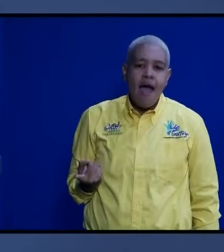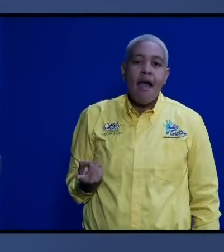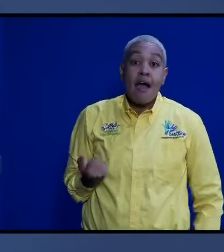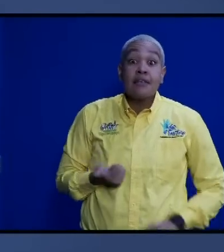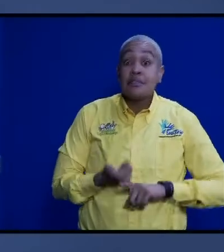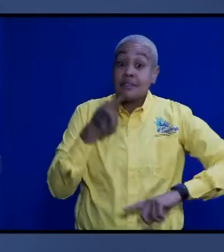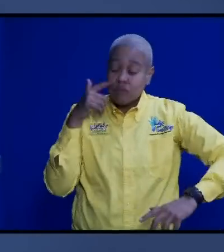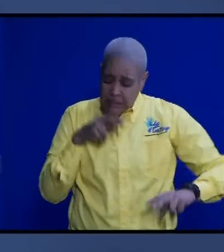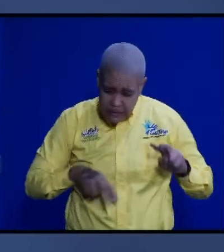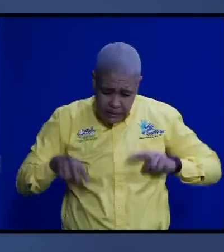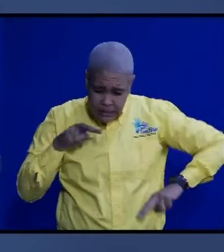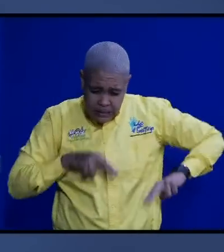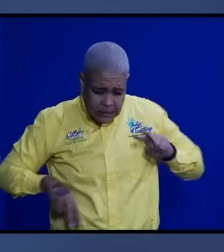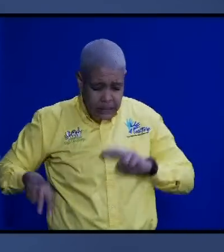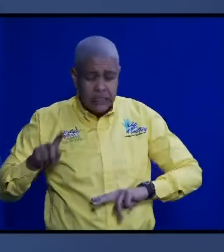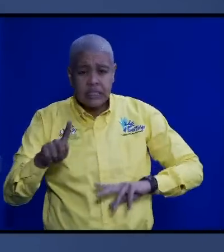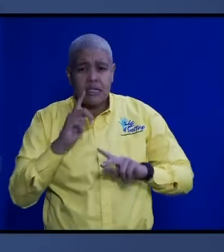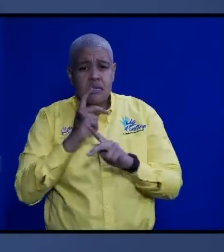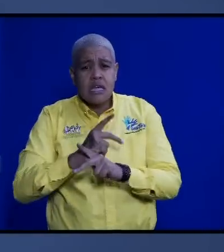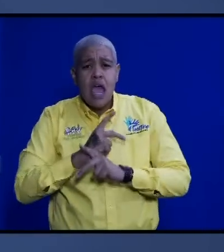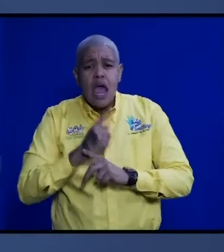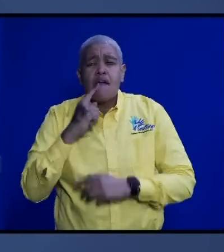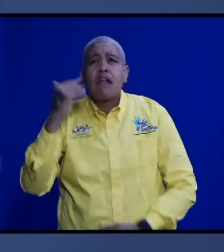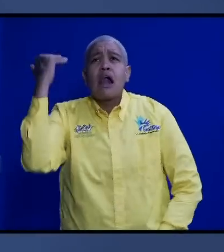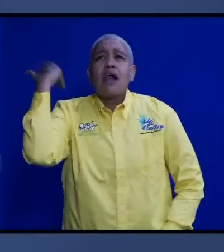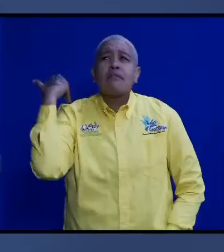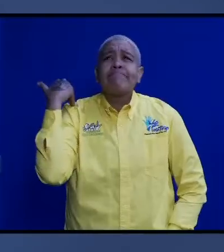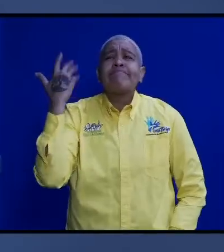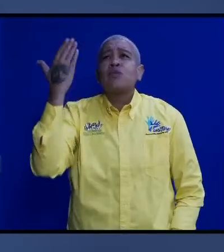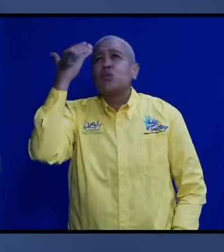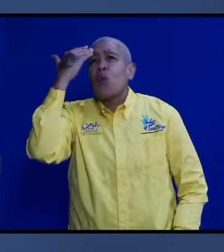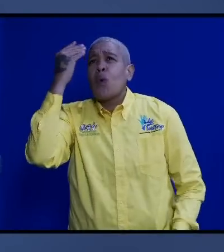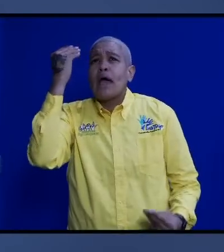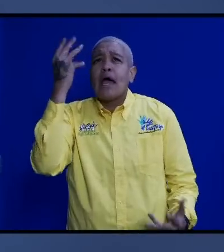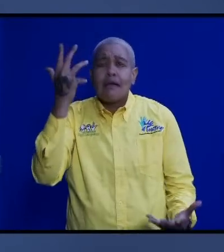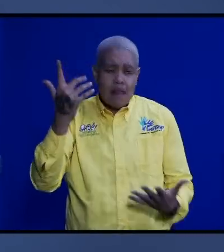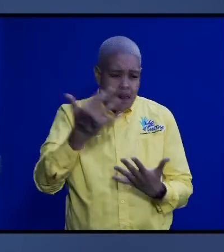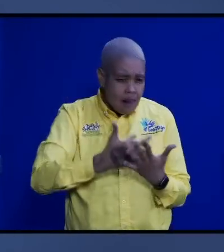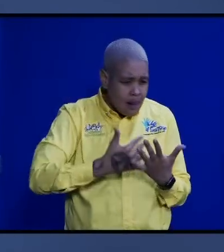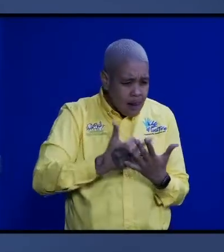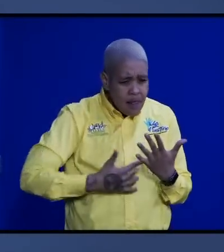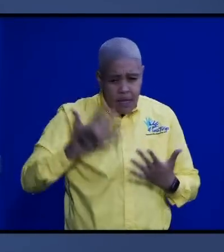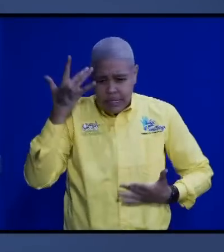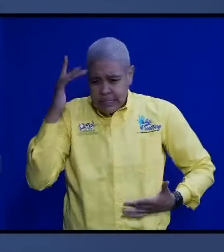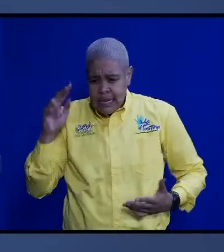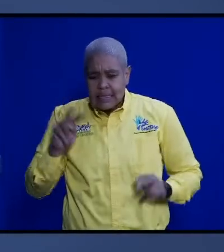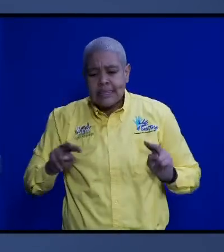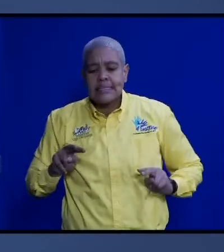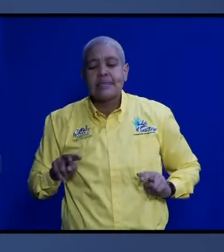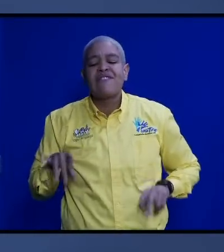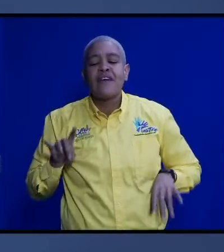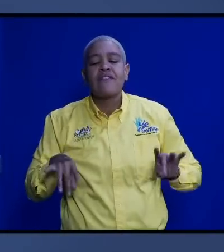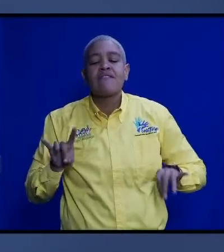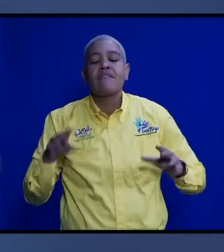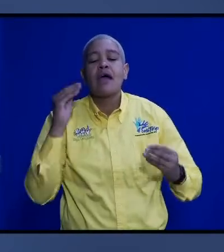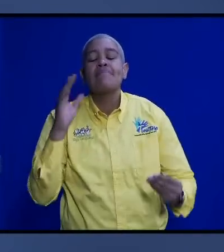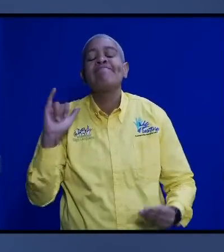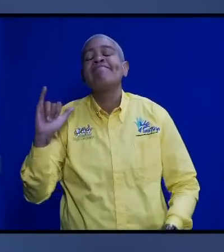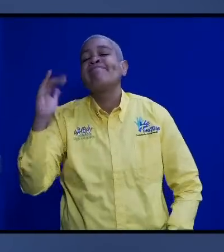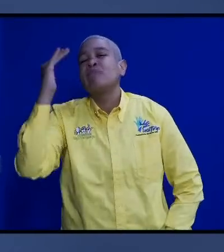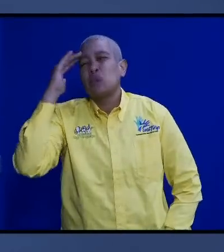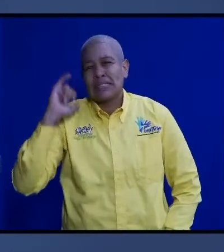situation carefully and being seized of the data and intelligence which showed a similar